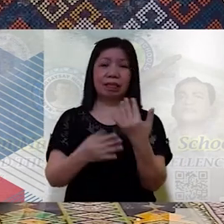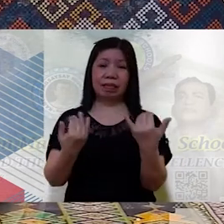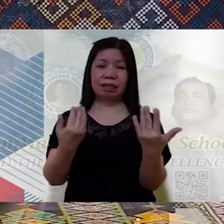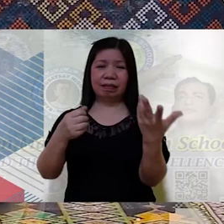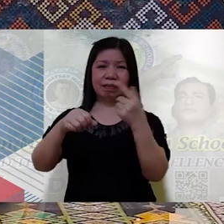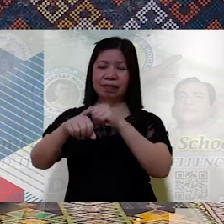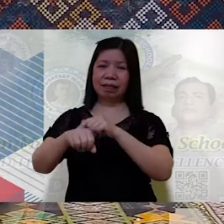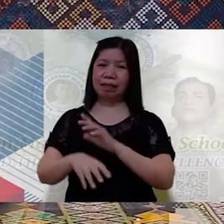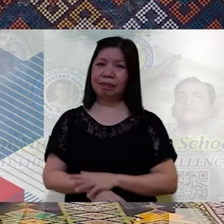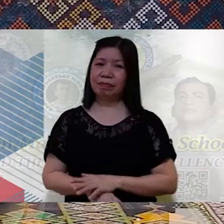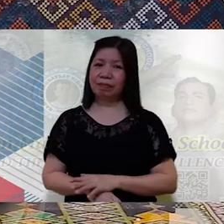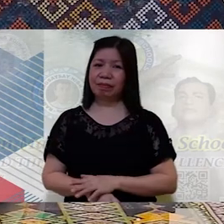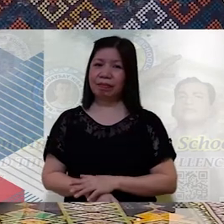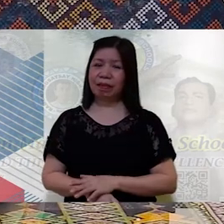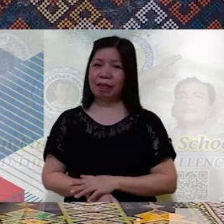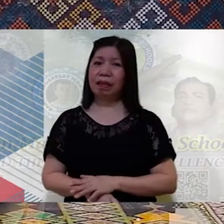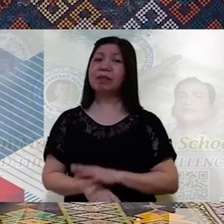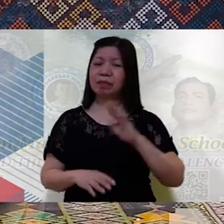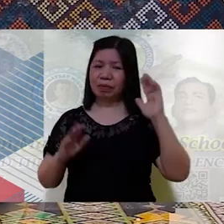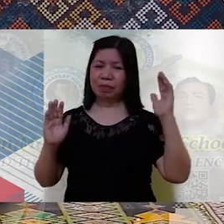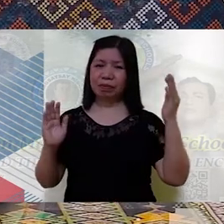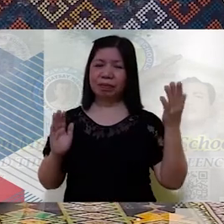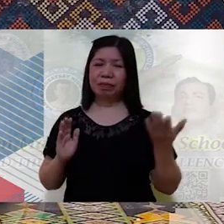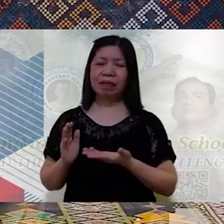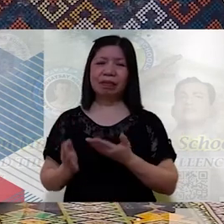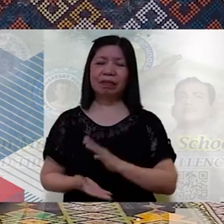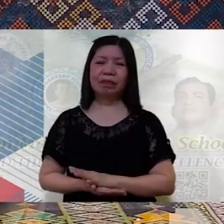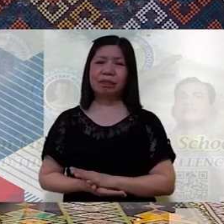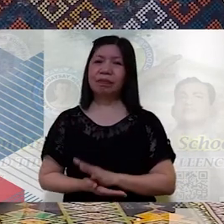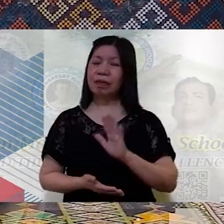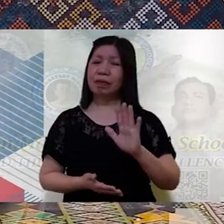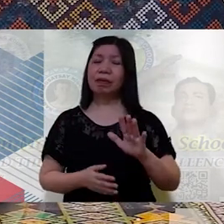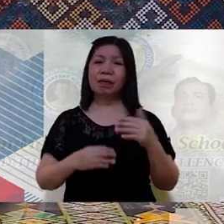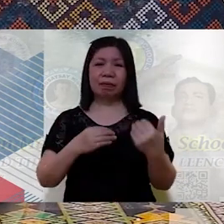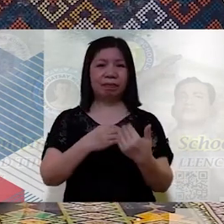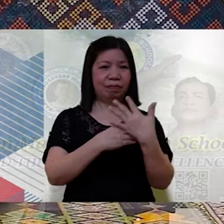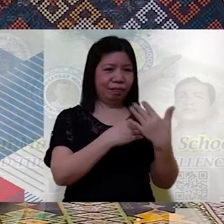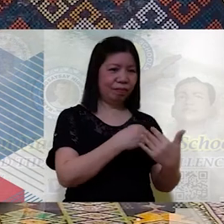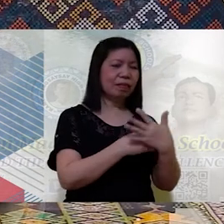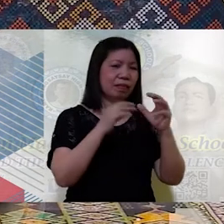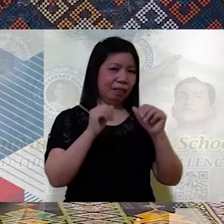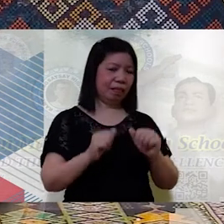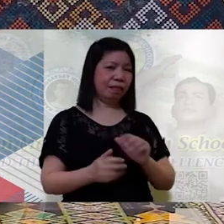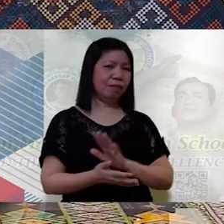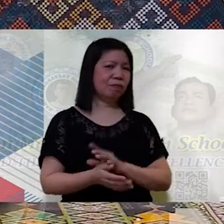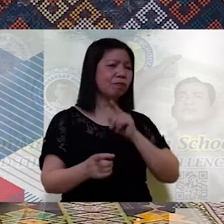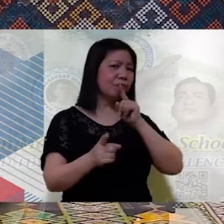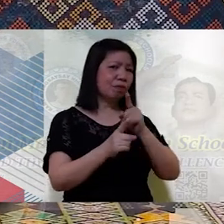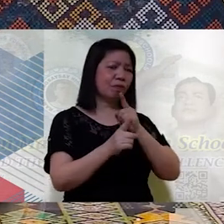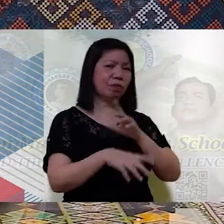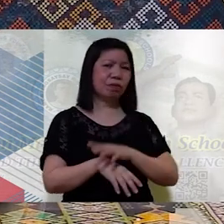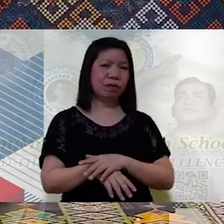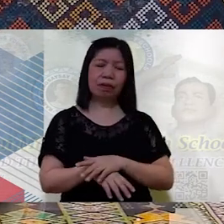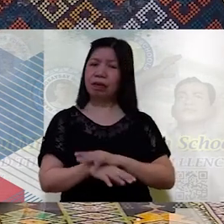this time are most welcome, and your advice has been taken